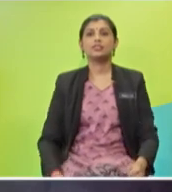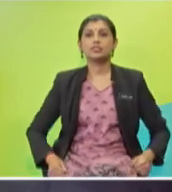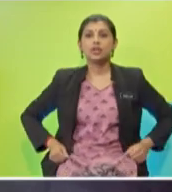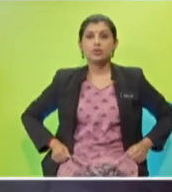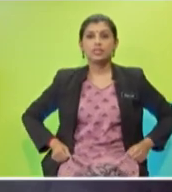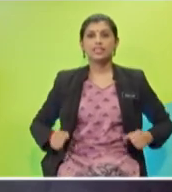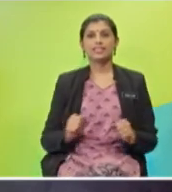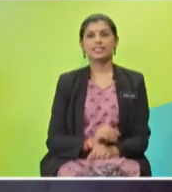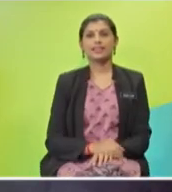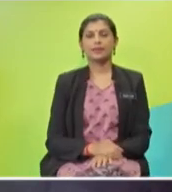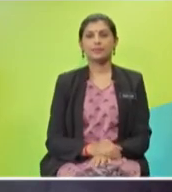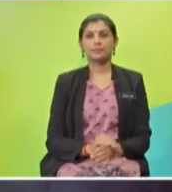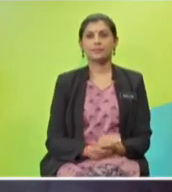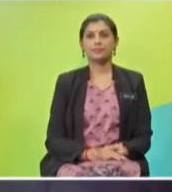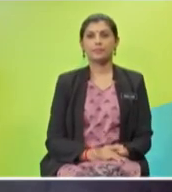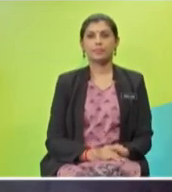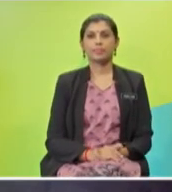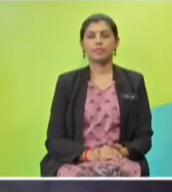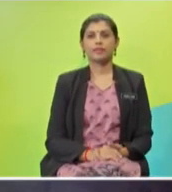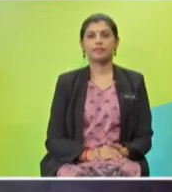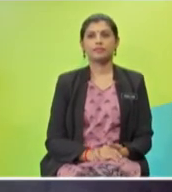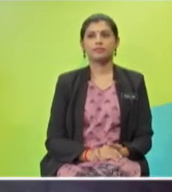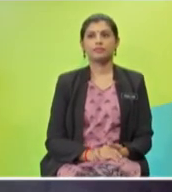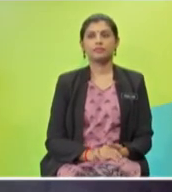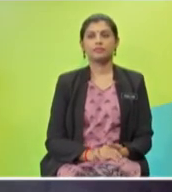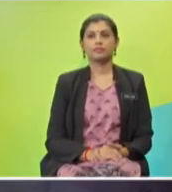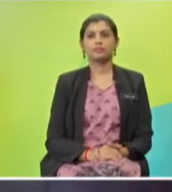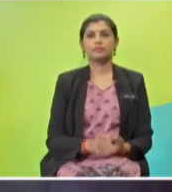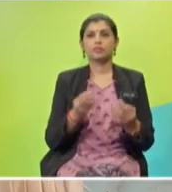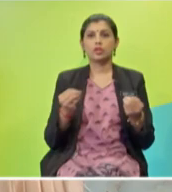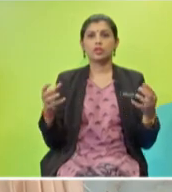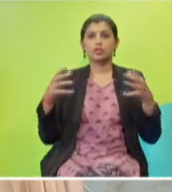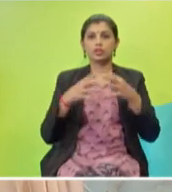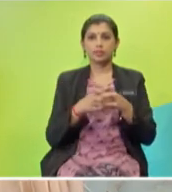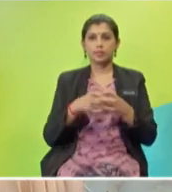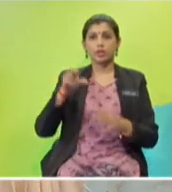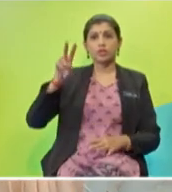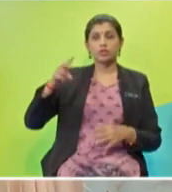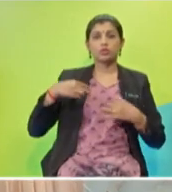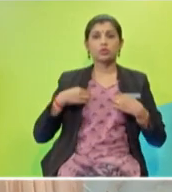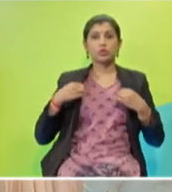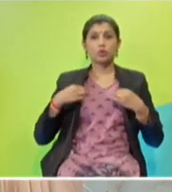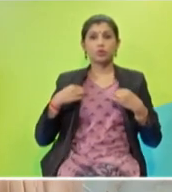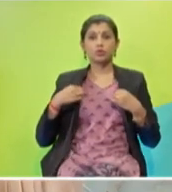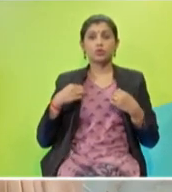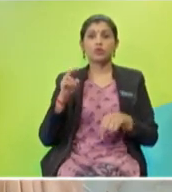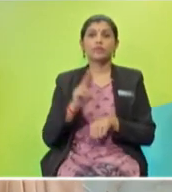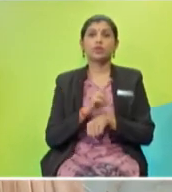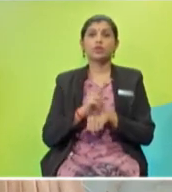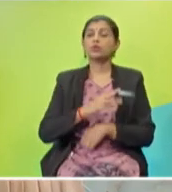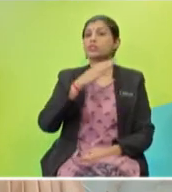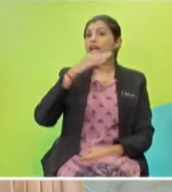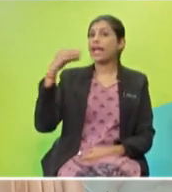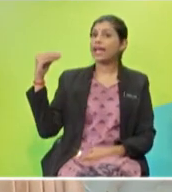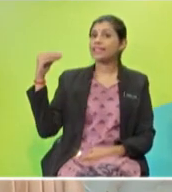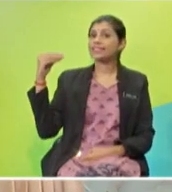and trainers. Now, when we want to combine two clothes together, you use the word and. So that is why we